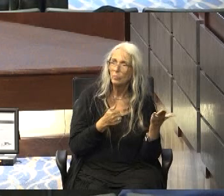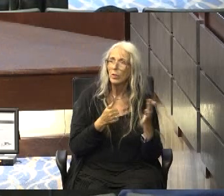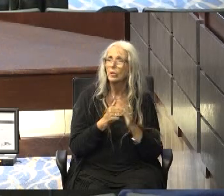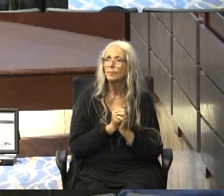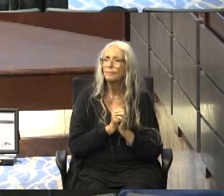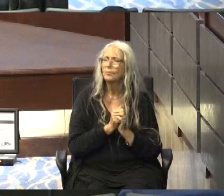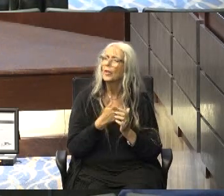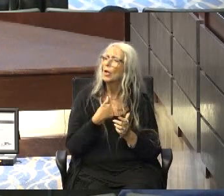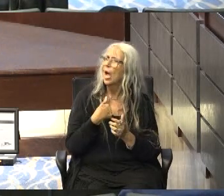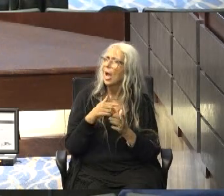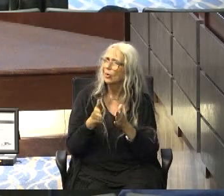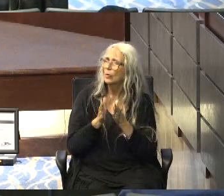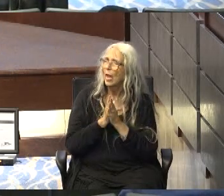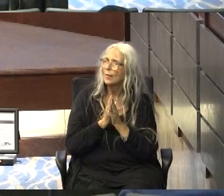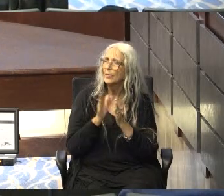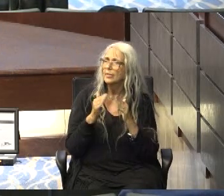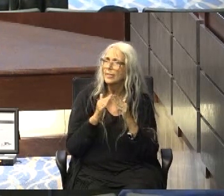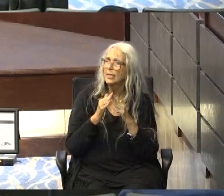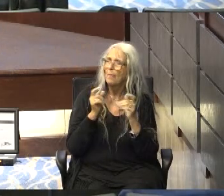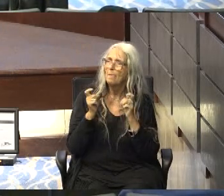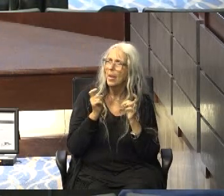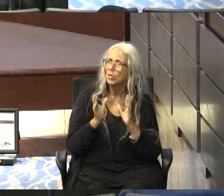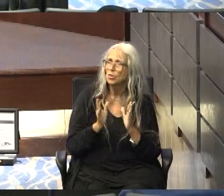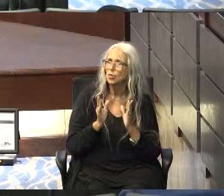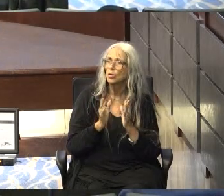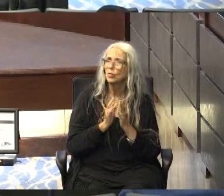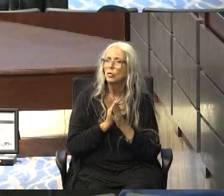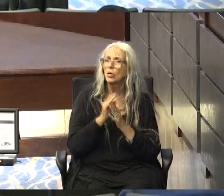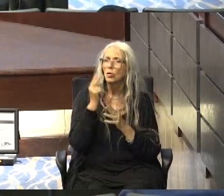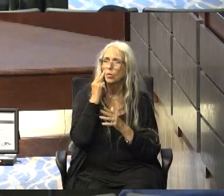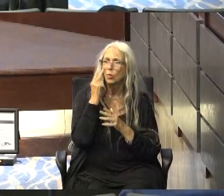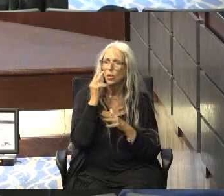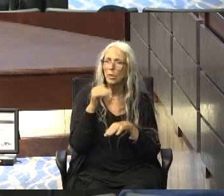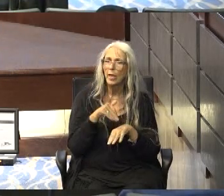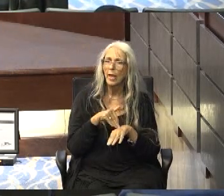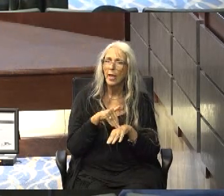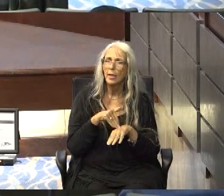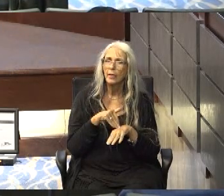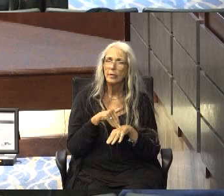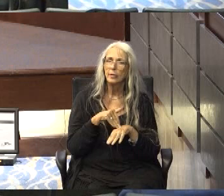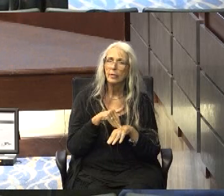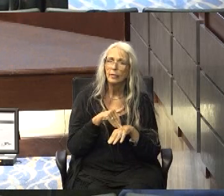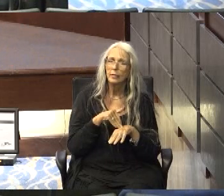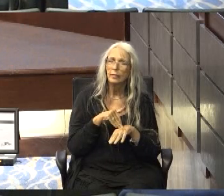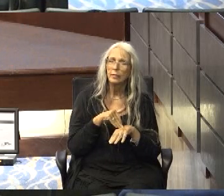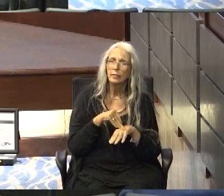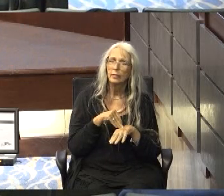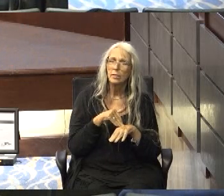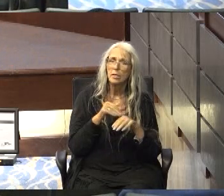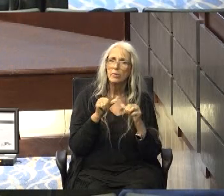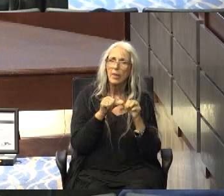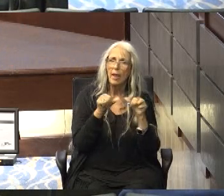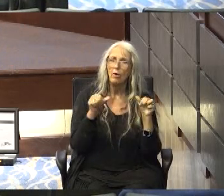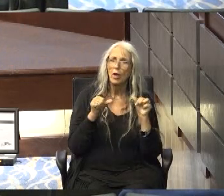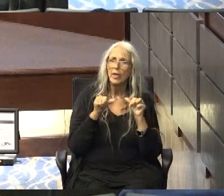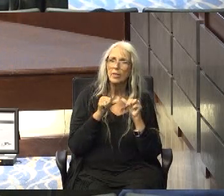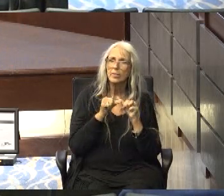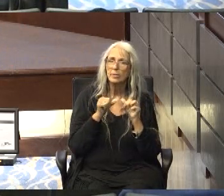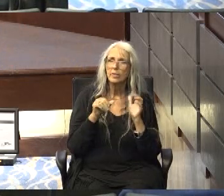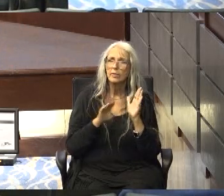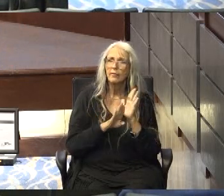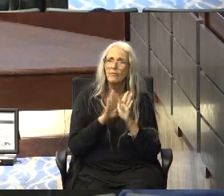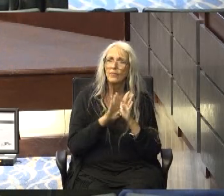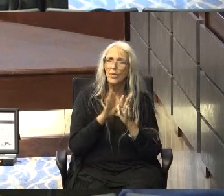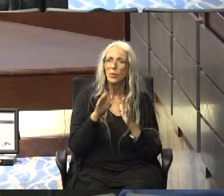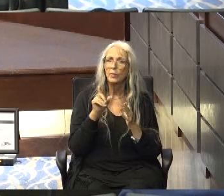ask, and for our city management team as well as you all to look at the areas that the developers